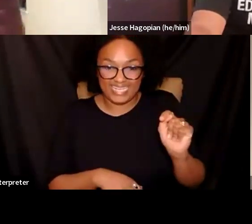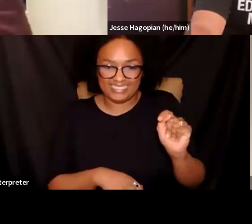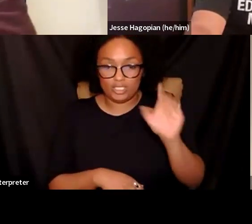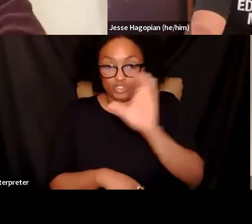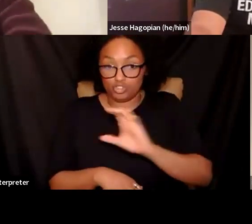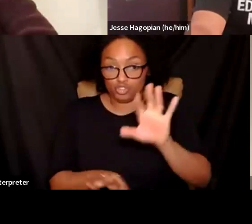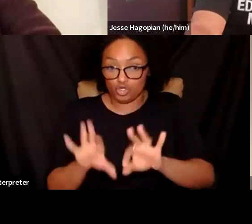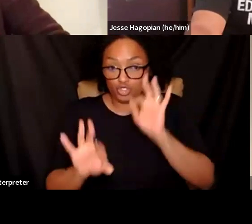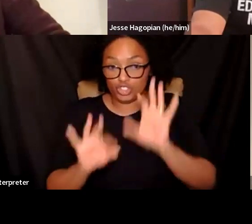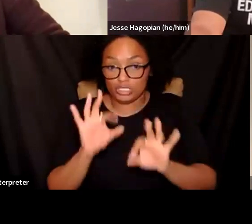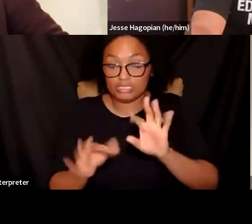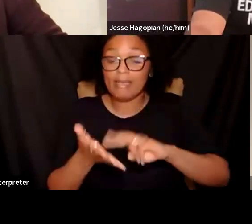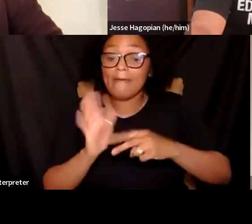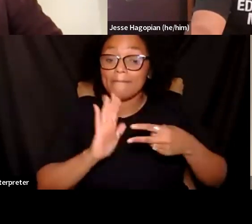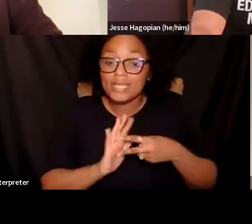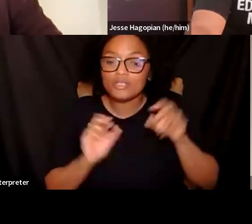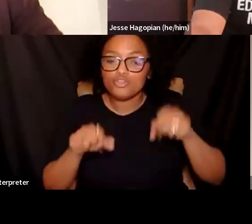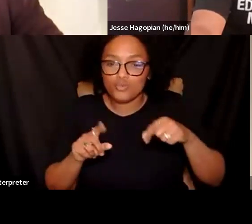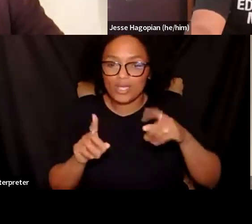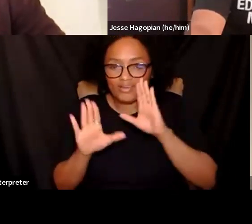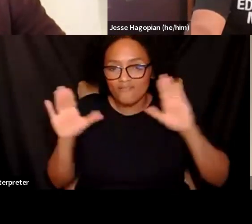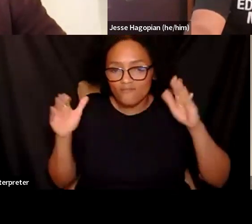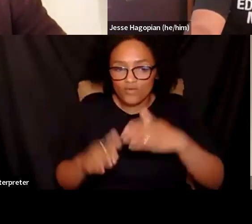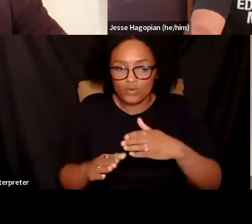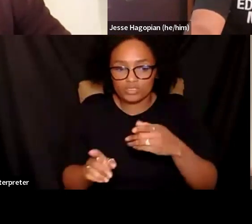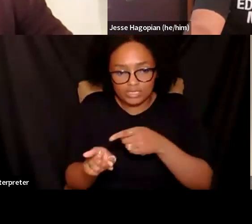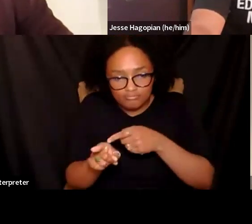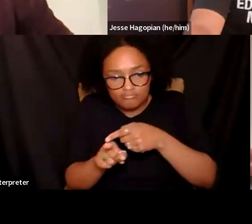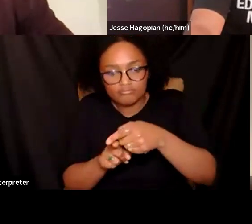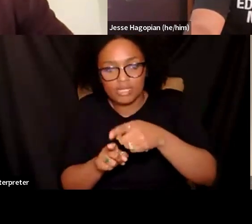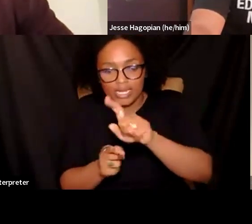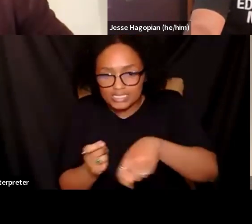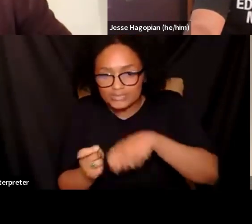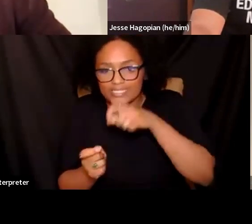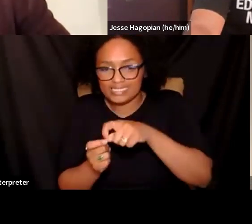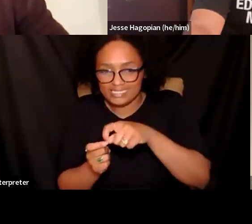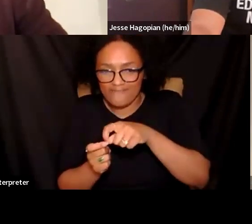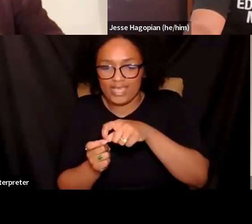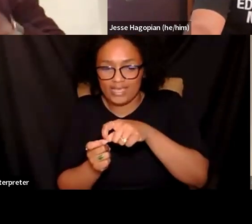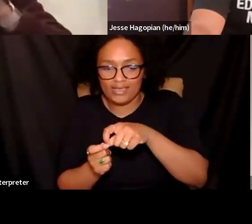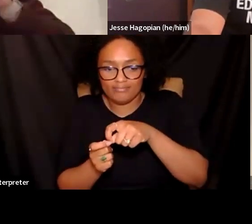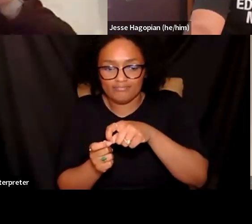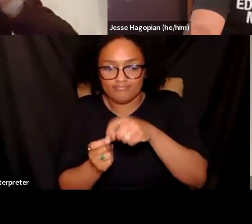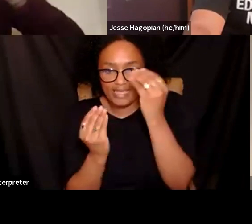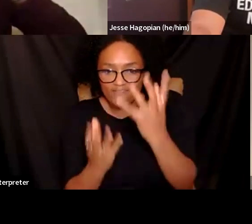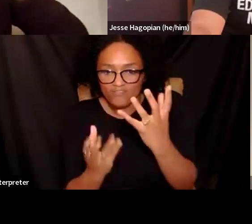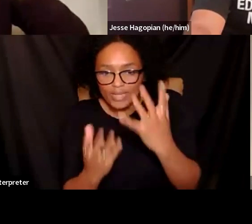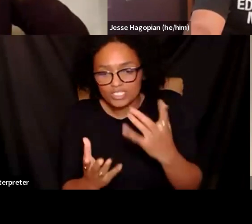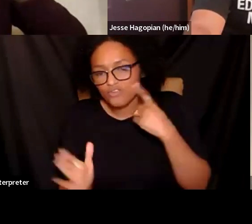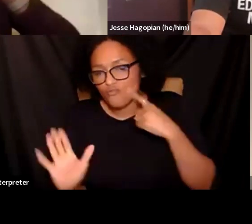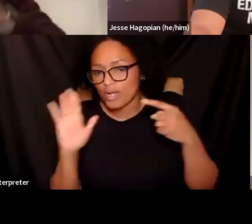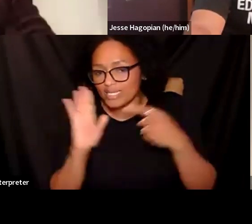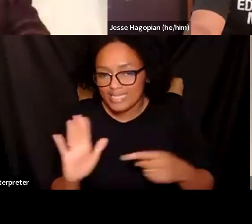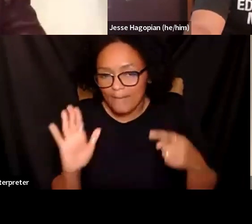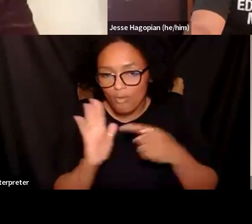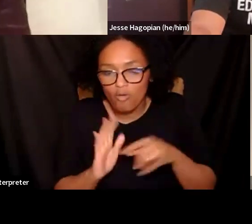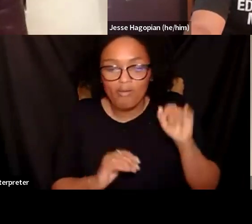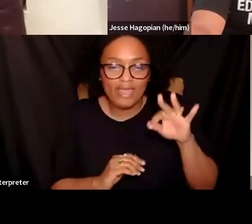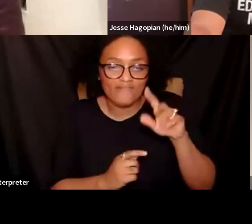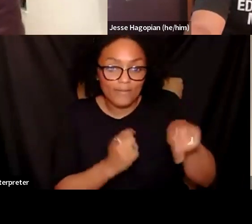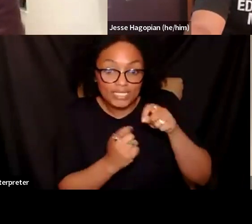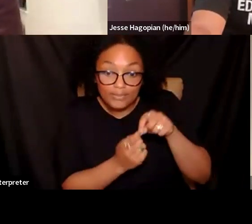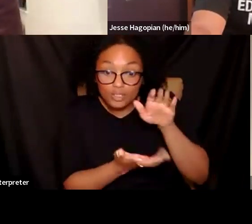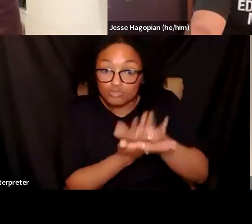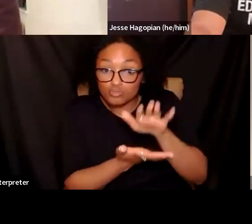for information in targeted ways, right? So if you want to, identify information about what happened in a particular school,